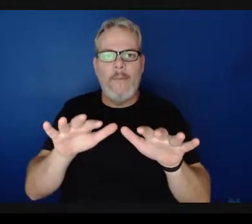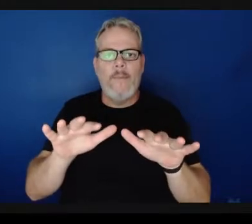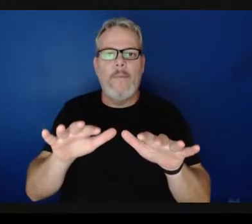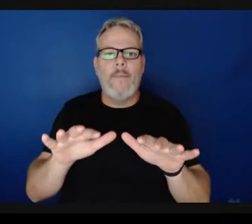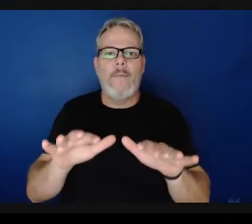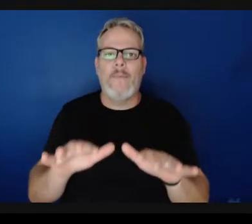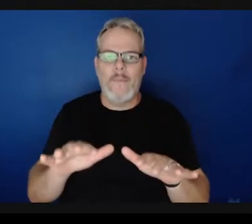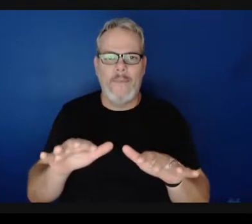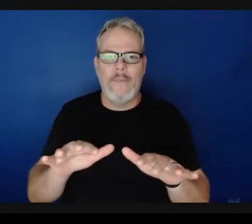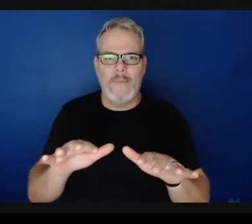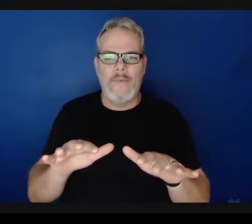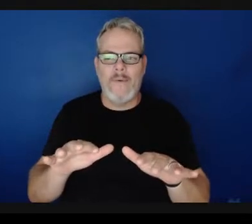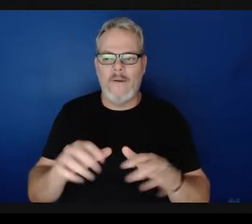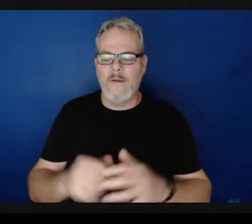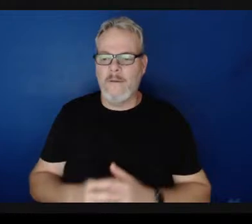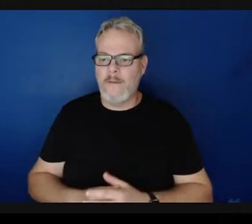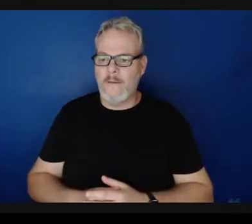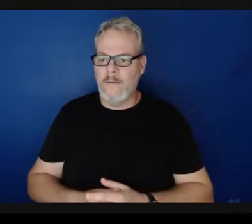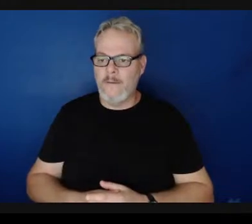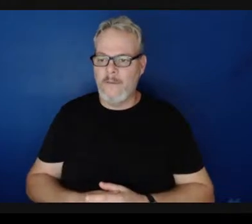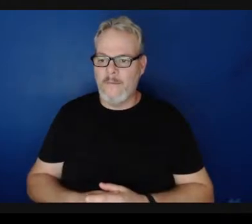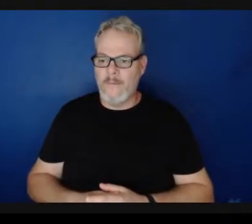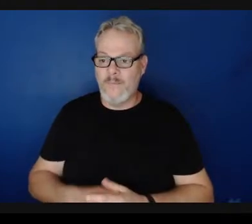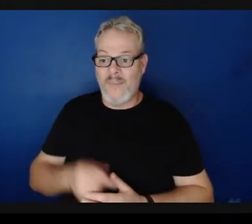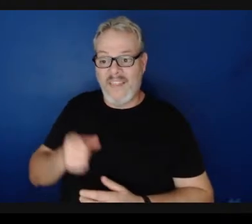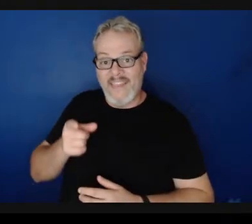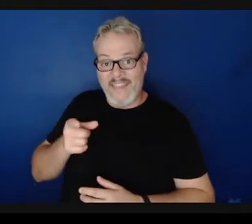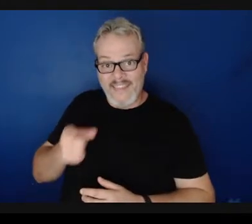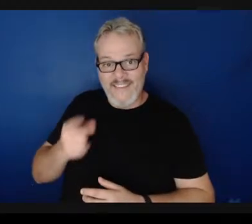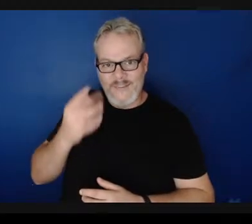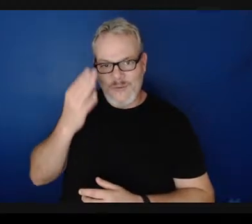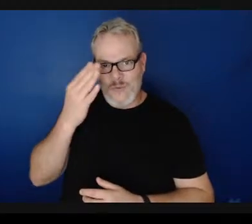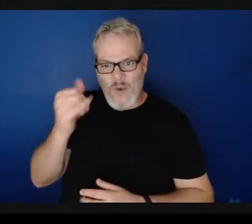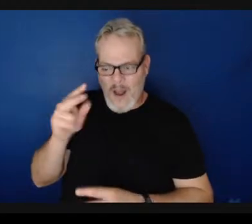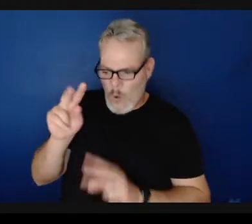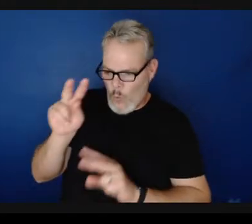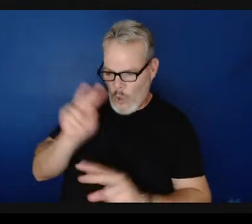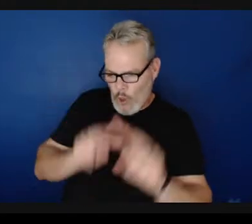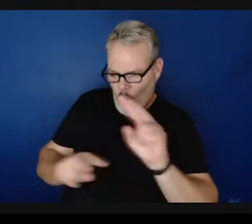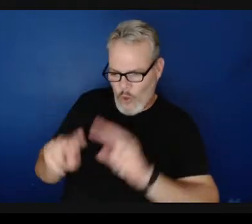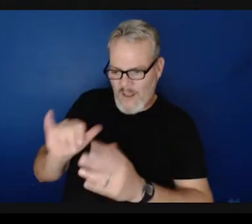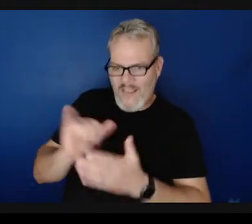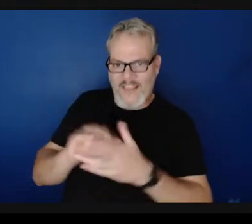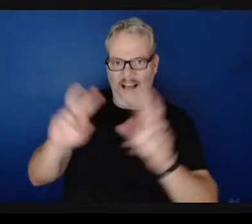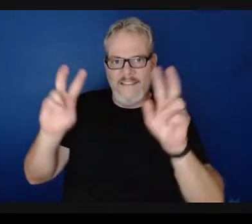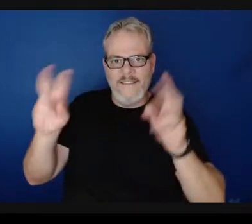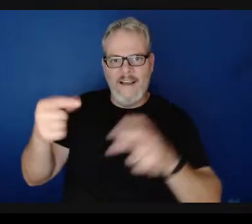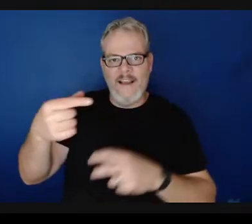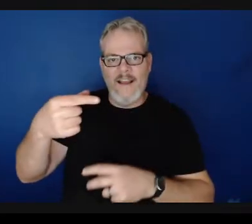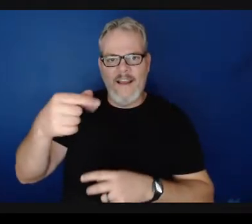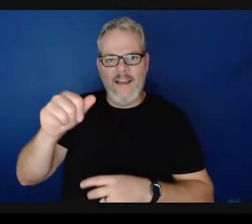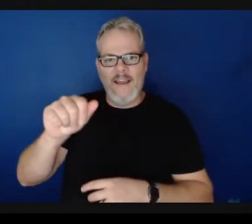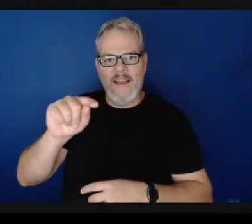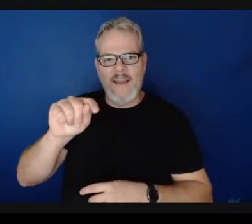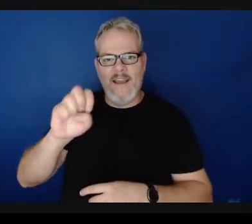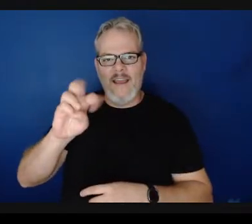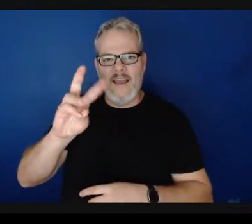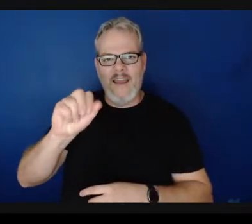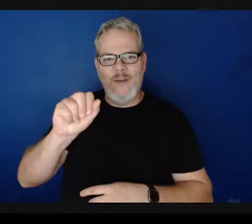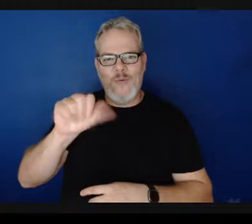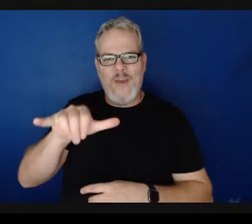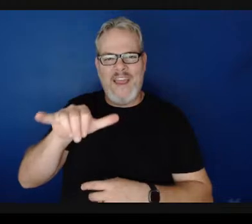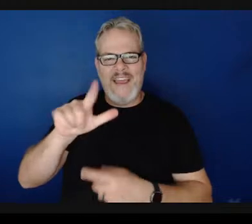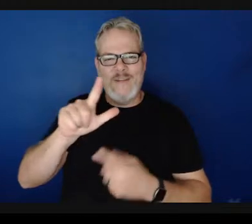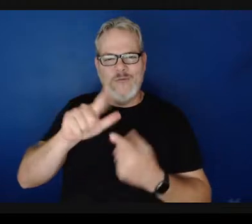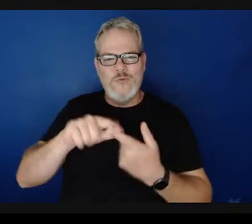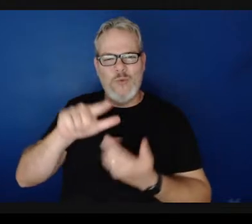So, and this is why we keep an eye on it, because this is the gateway to that lower East Rift, and so far everything looks good